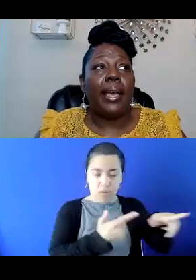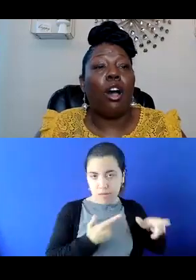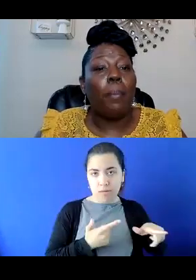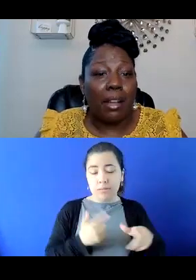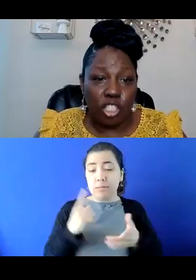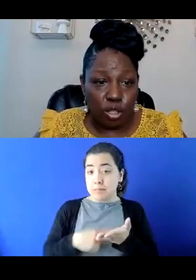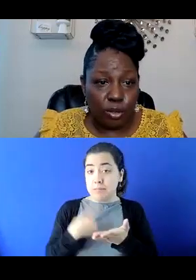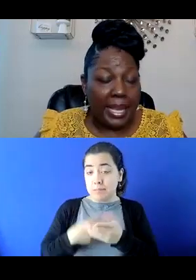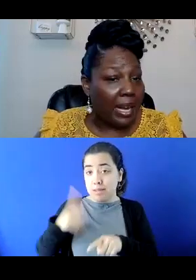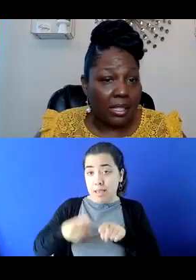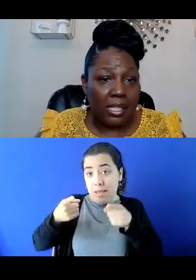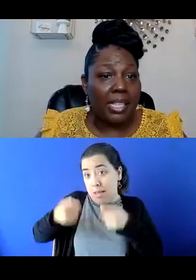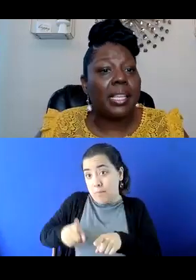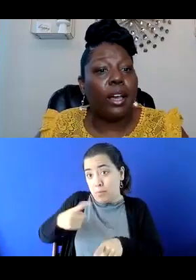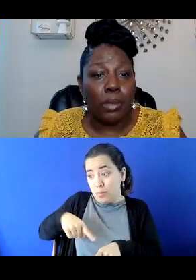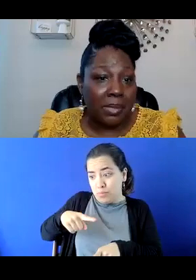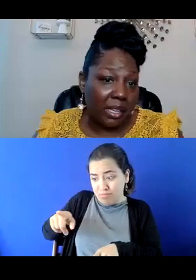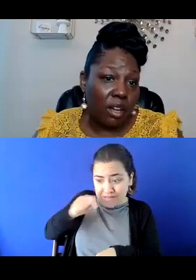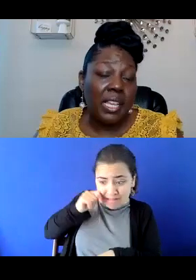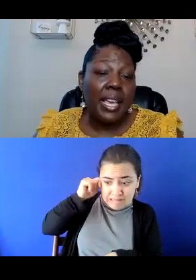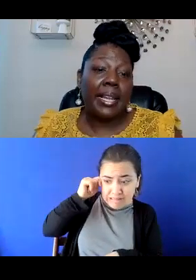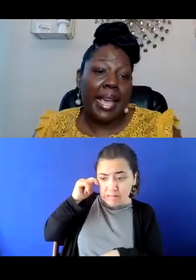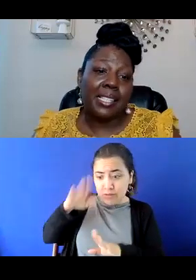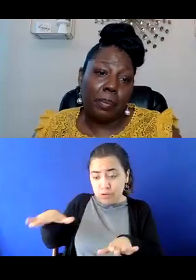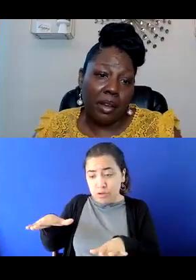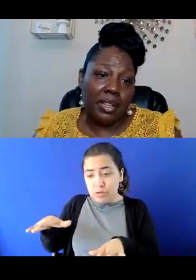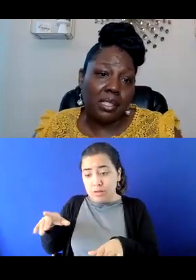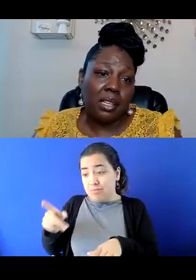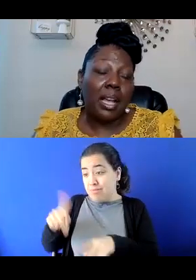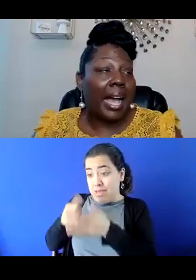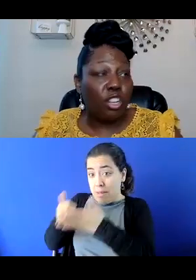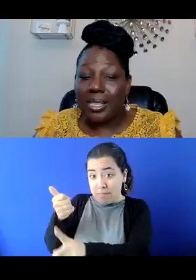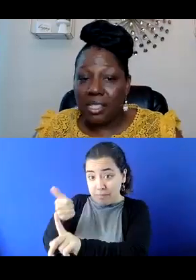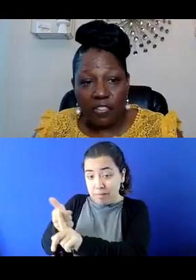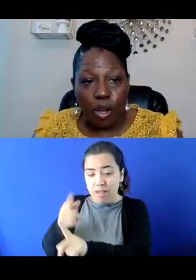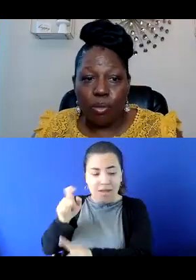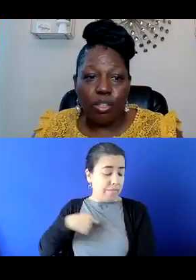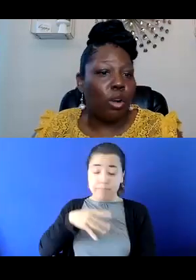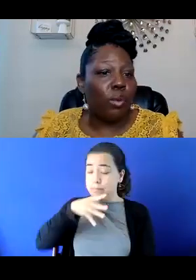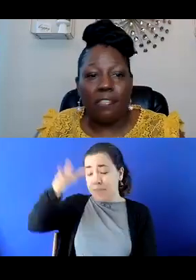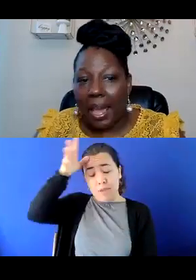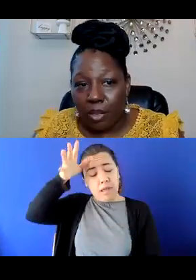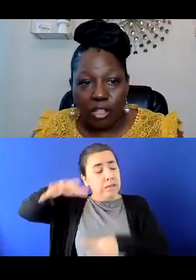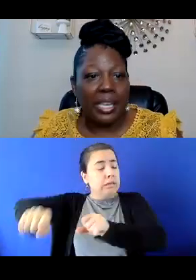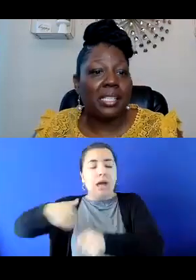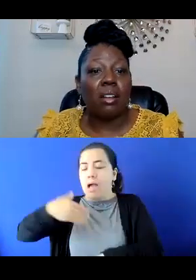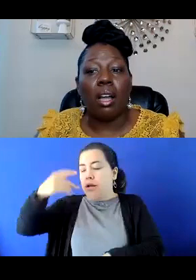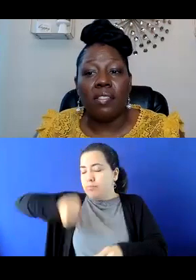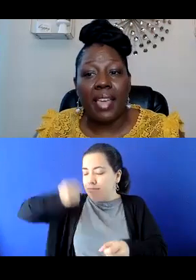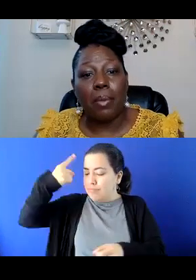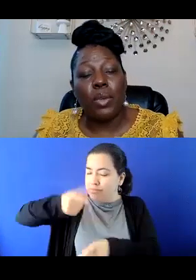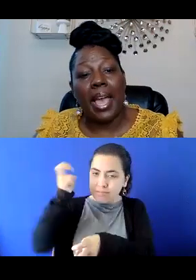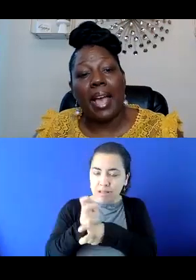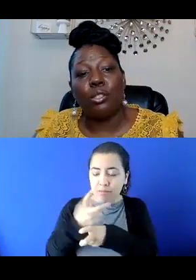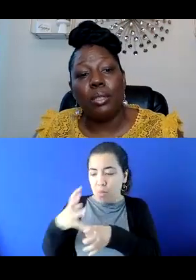to help our children and our teens to help themselves. And as the parents, I know it's difficult. You don't want to fight with your kids and all